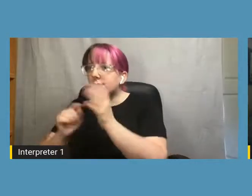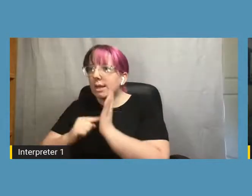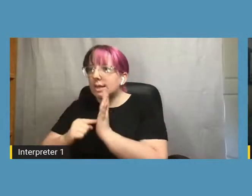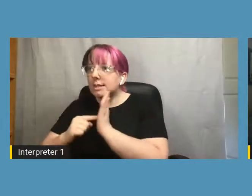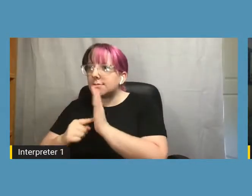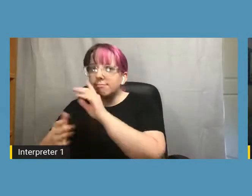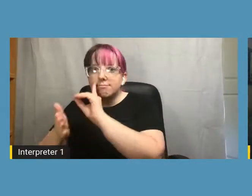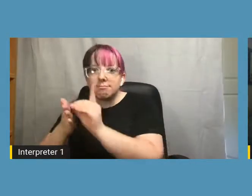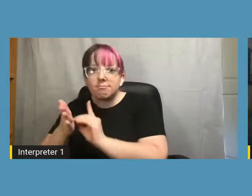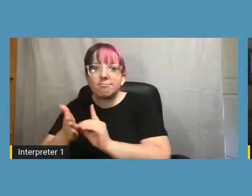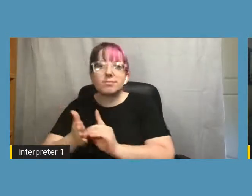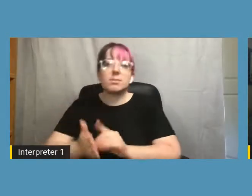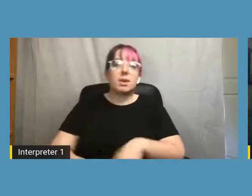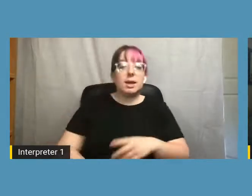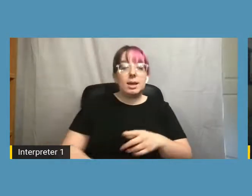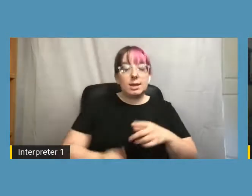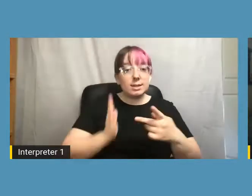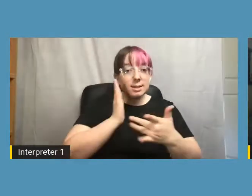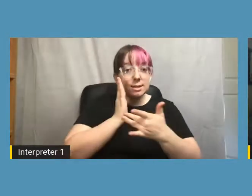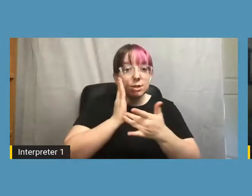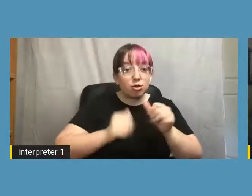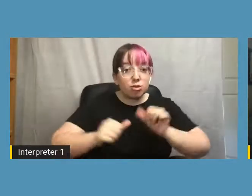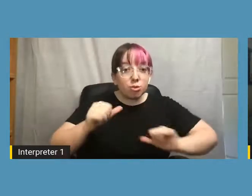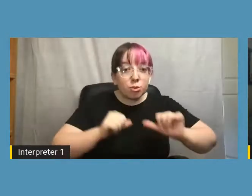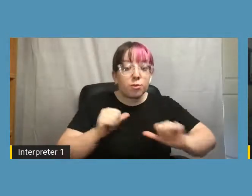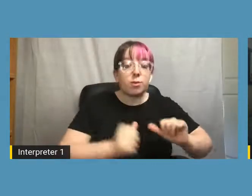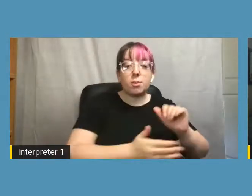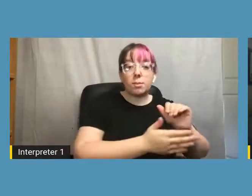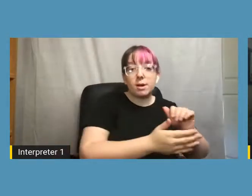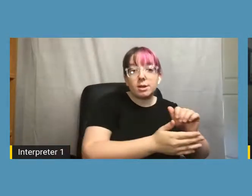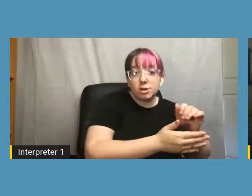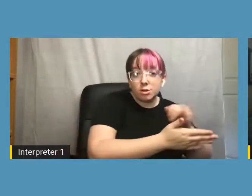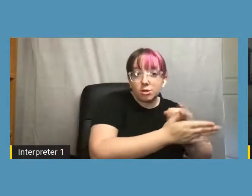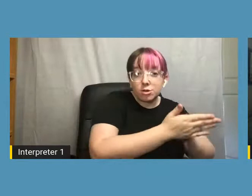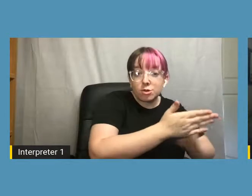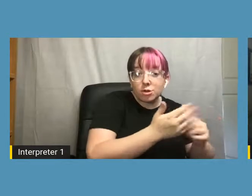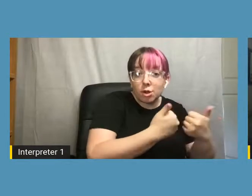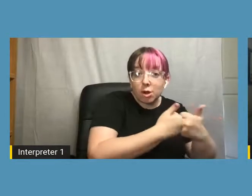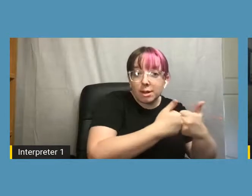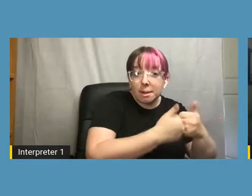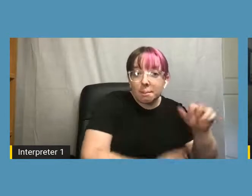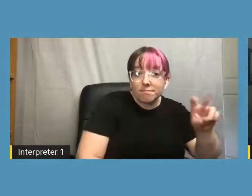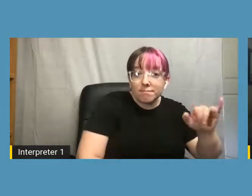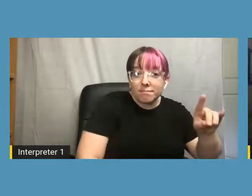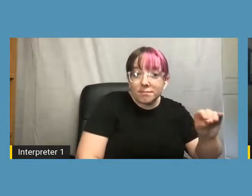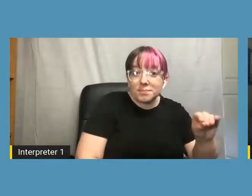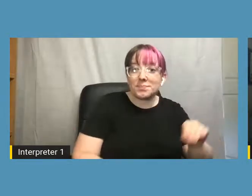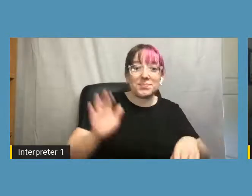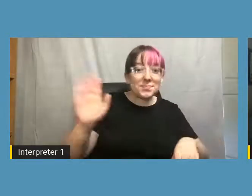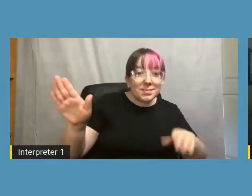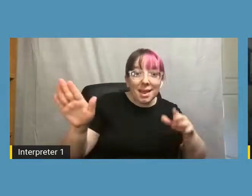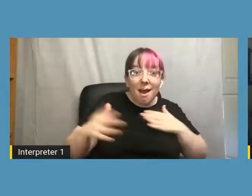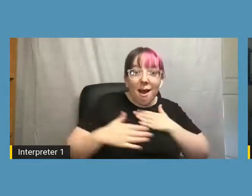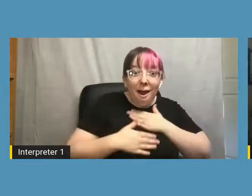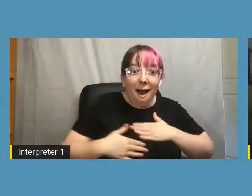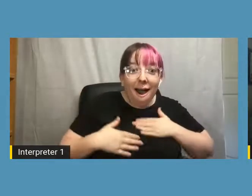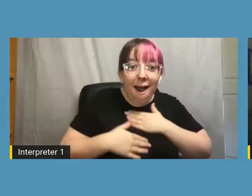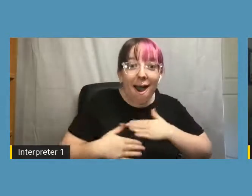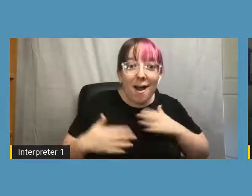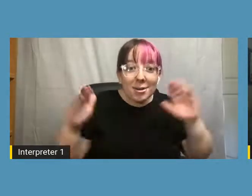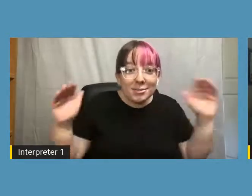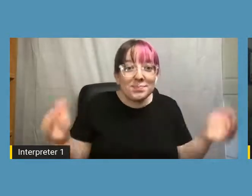art, digital performance, and art video games. Let's give Rene a warm welcome.